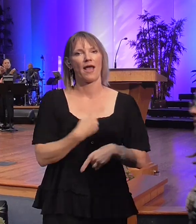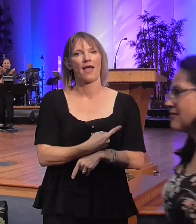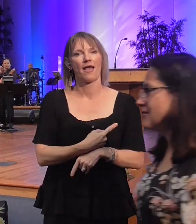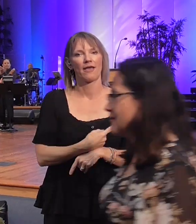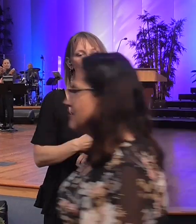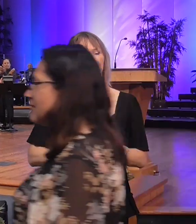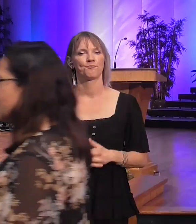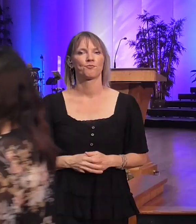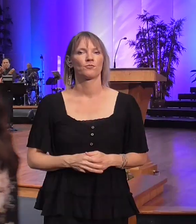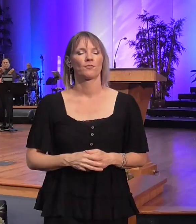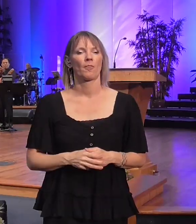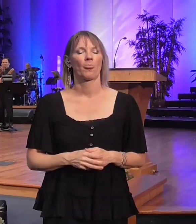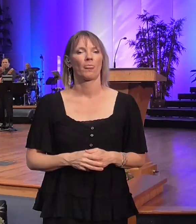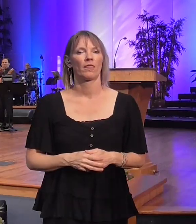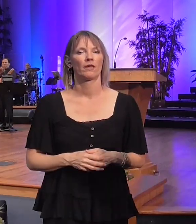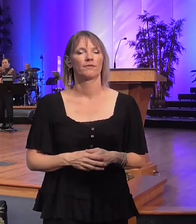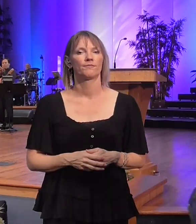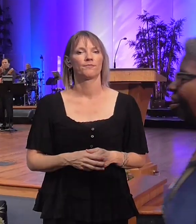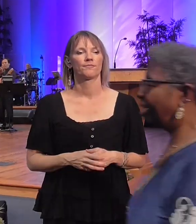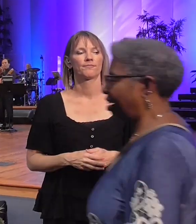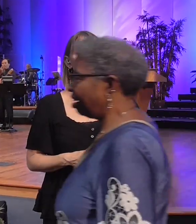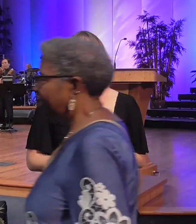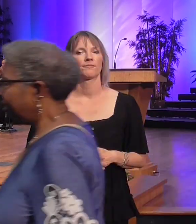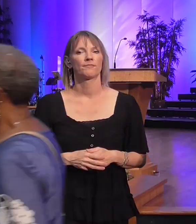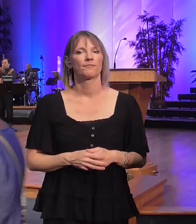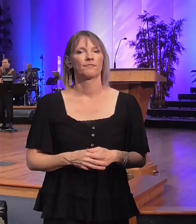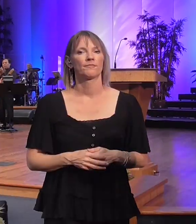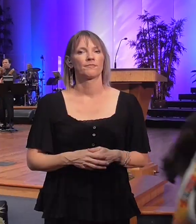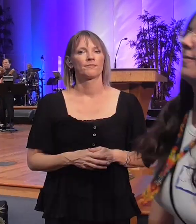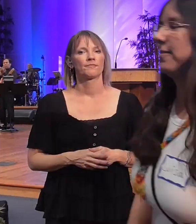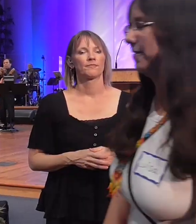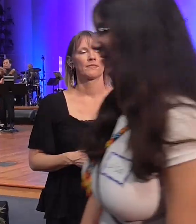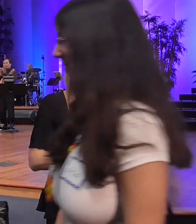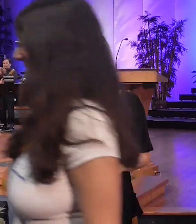Beginning with their incredible director, April Reeves.